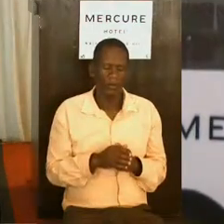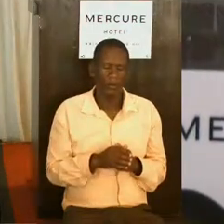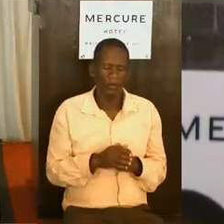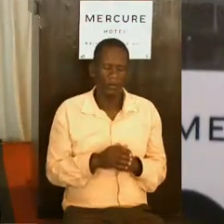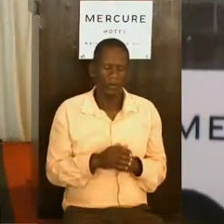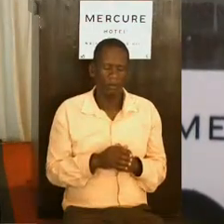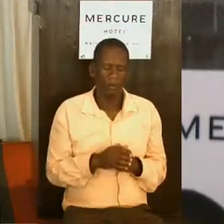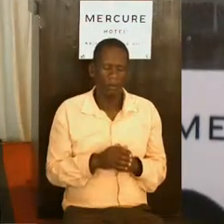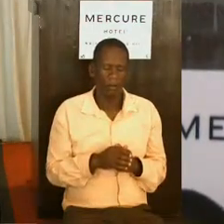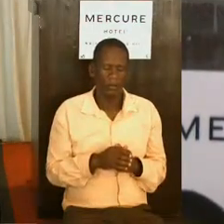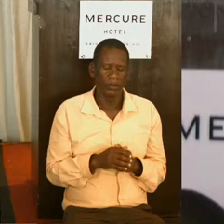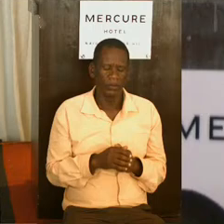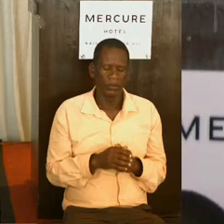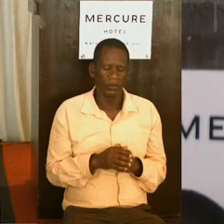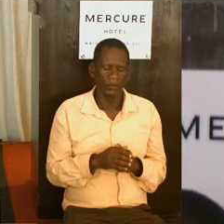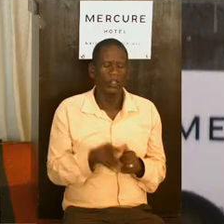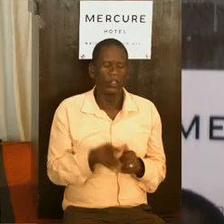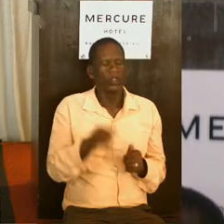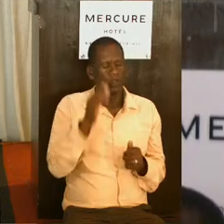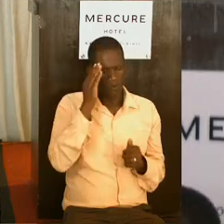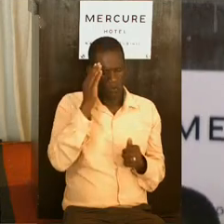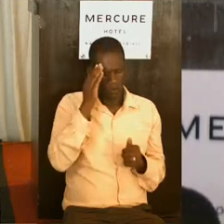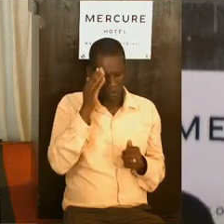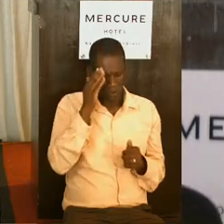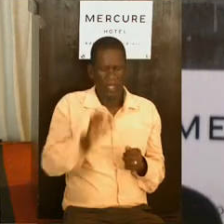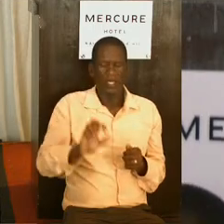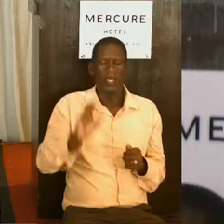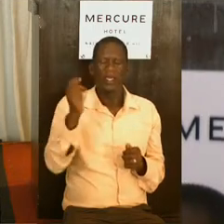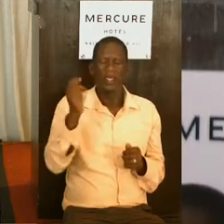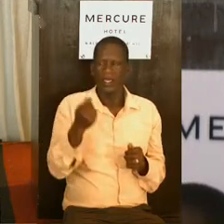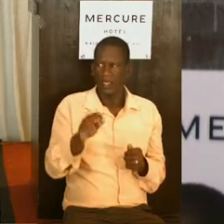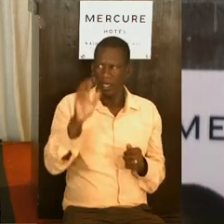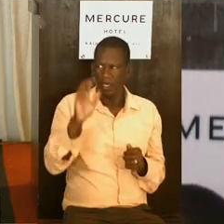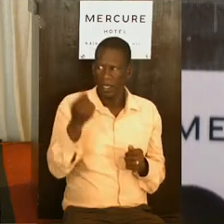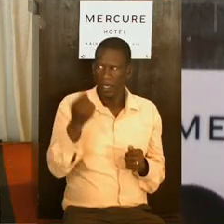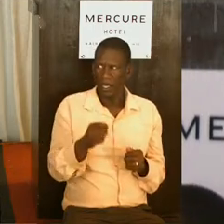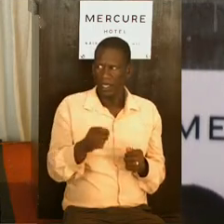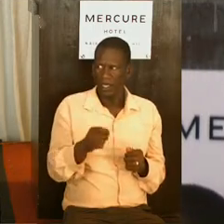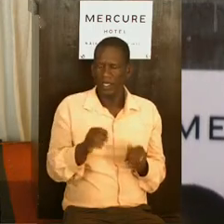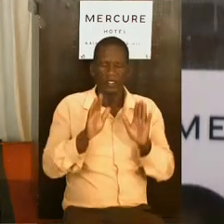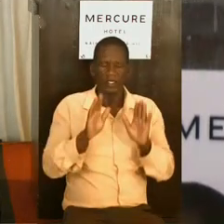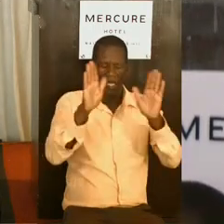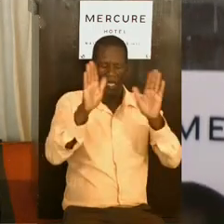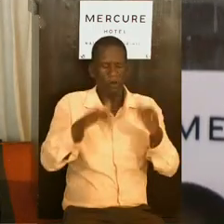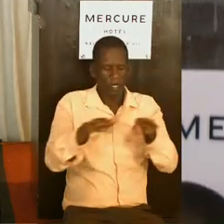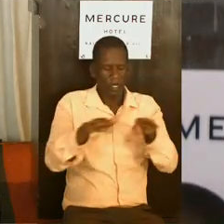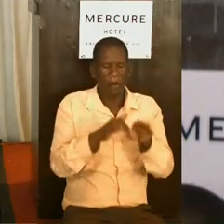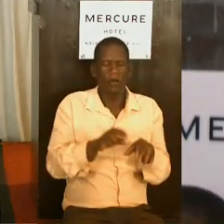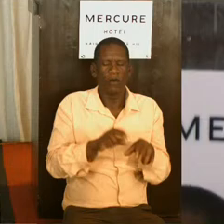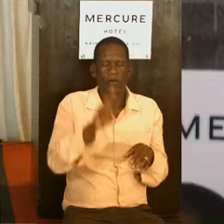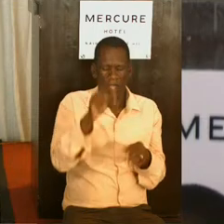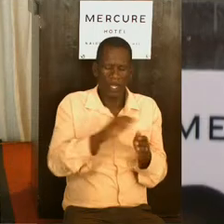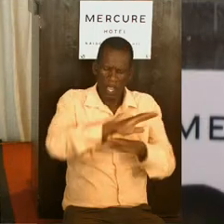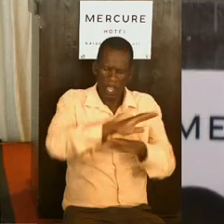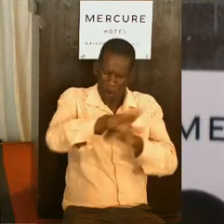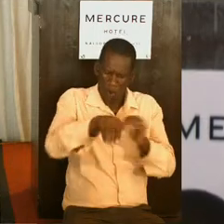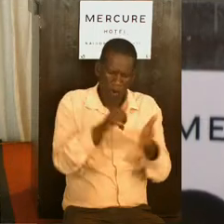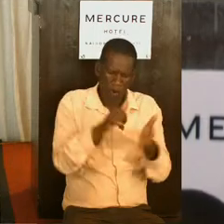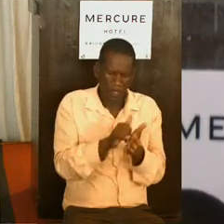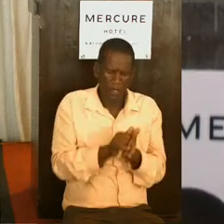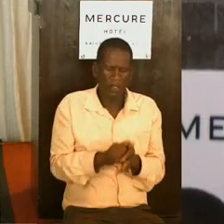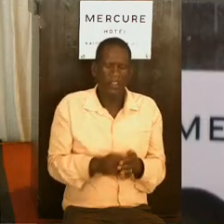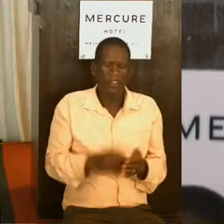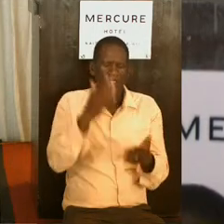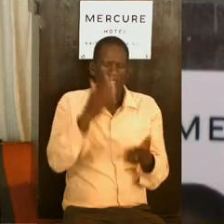um you know that Kenya being is a worthy member of the UN and all the